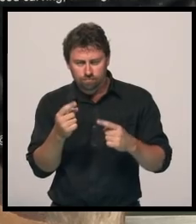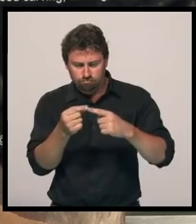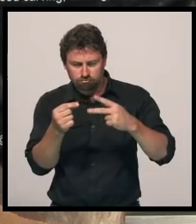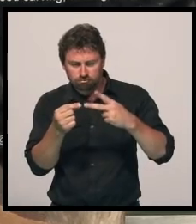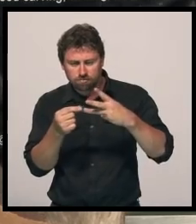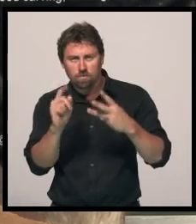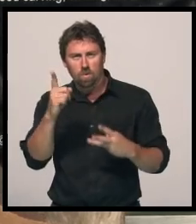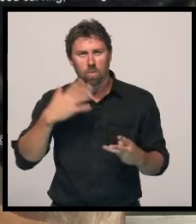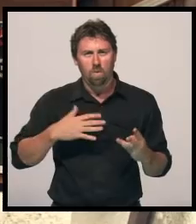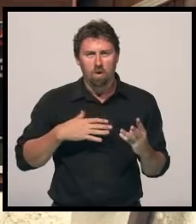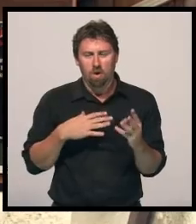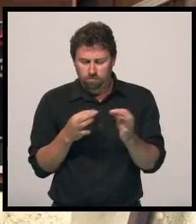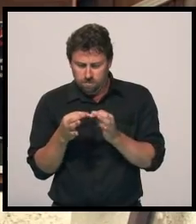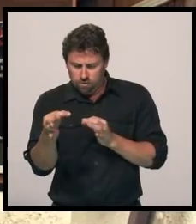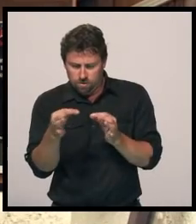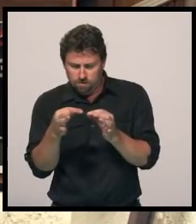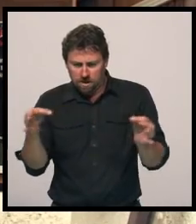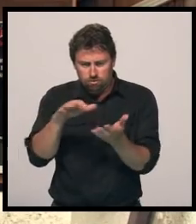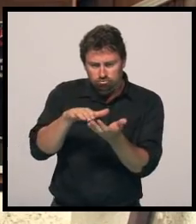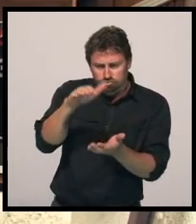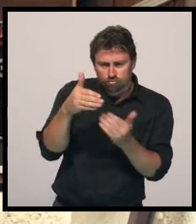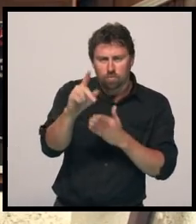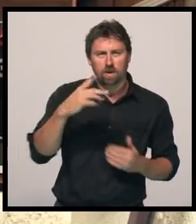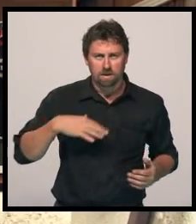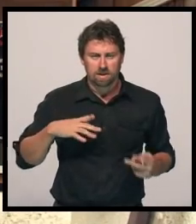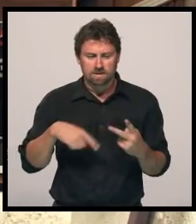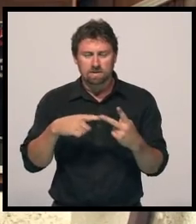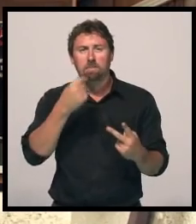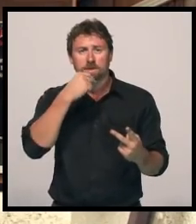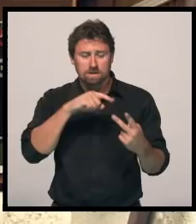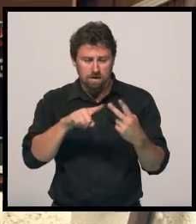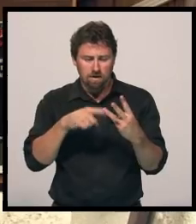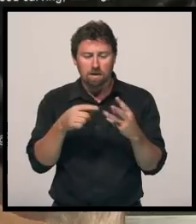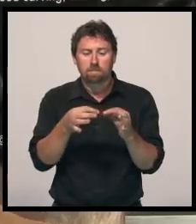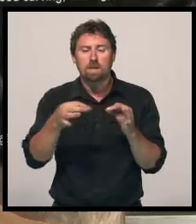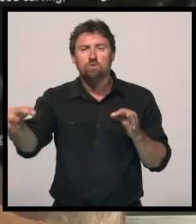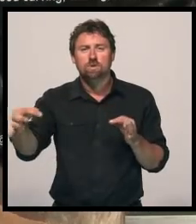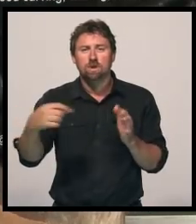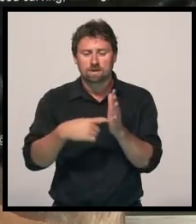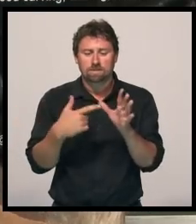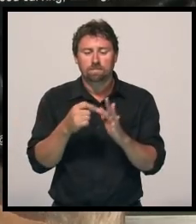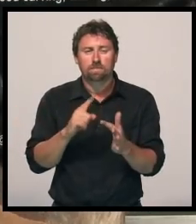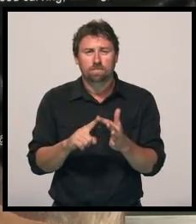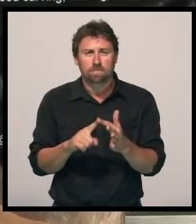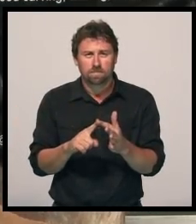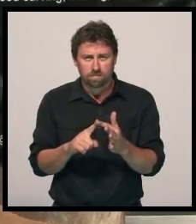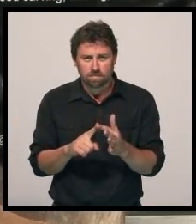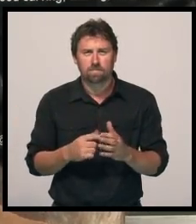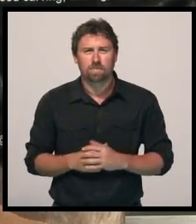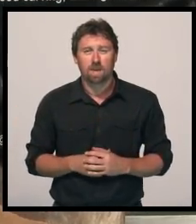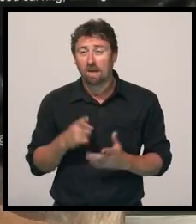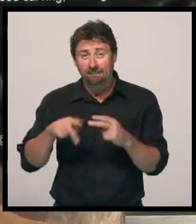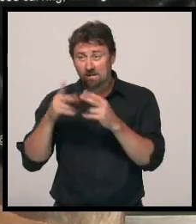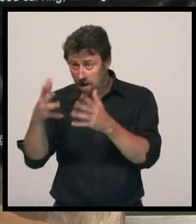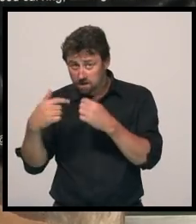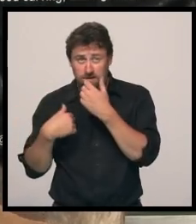dimensions you want on a notepad, a pencil, a measuring tape, and if the timber yard will let